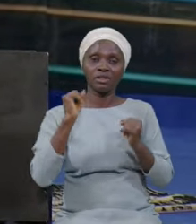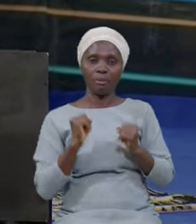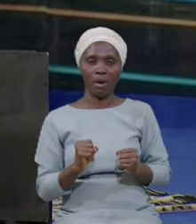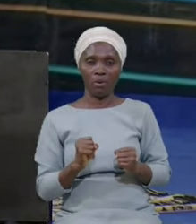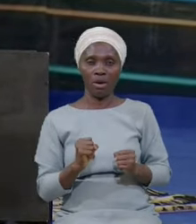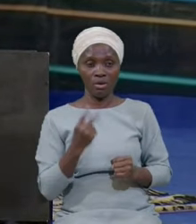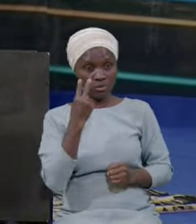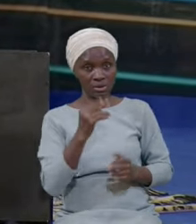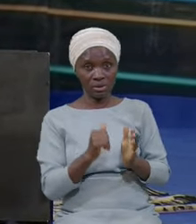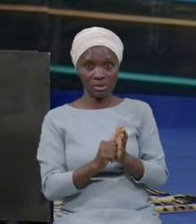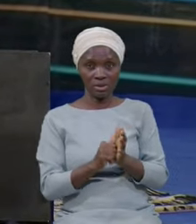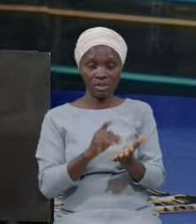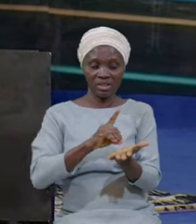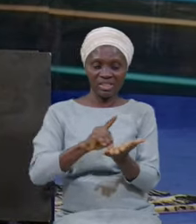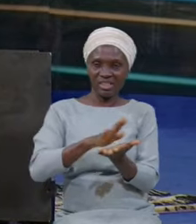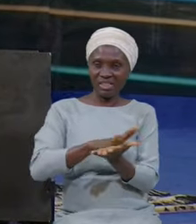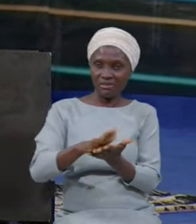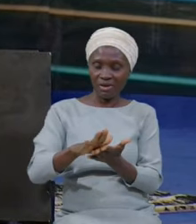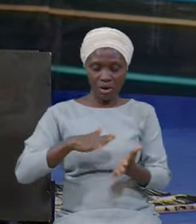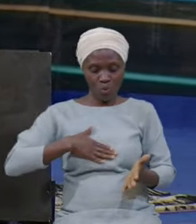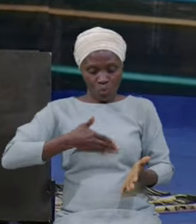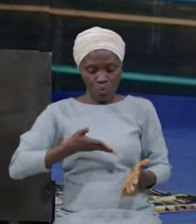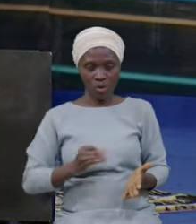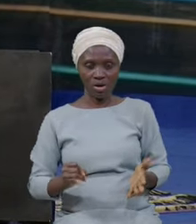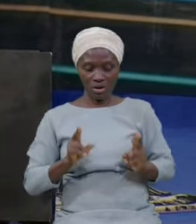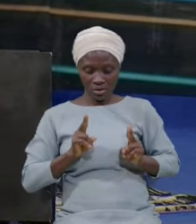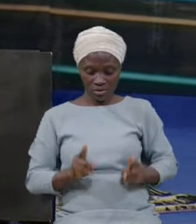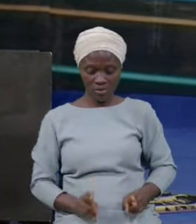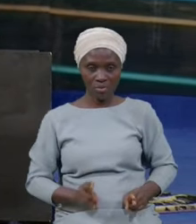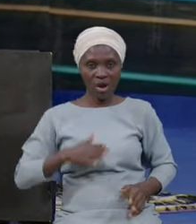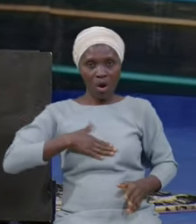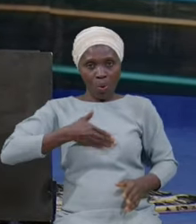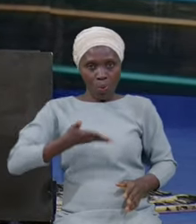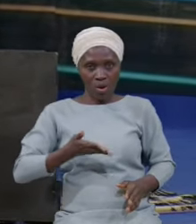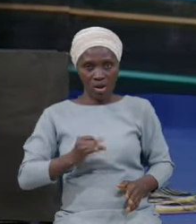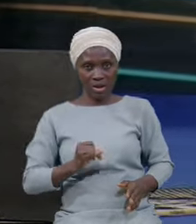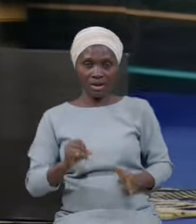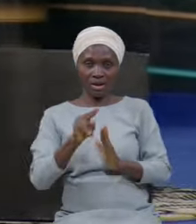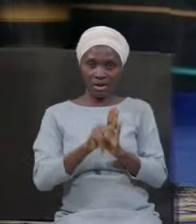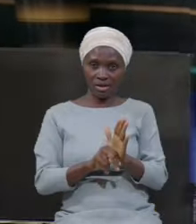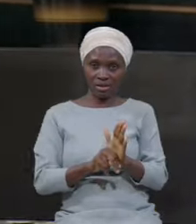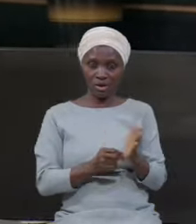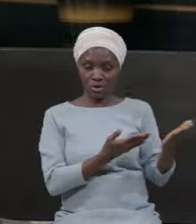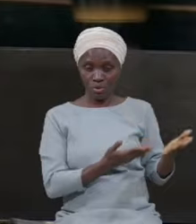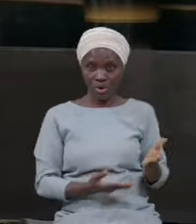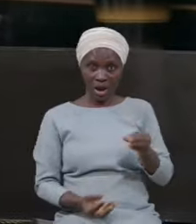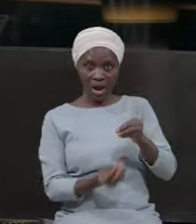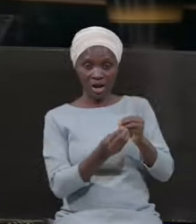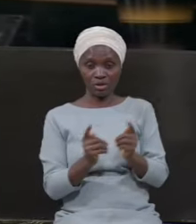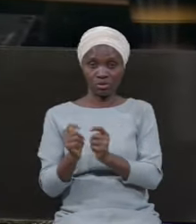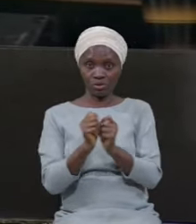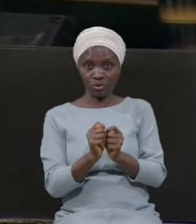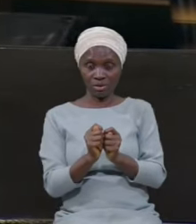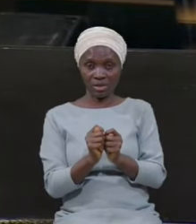willingness. Human willingness. So bring the two together, the divine human